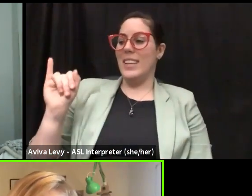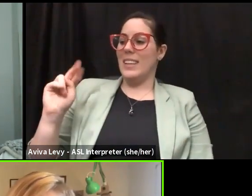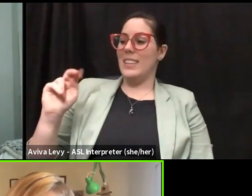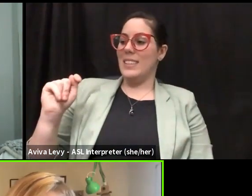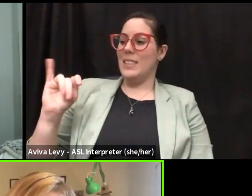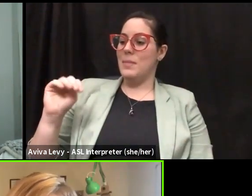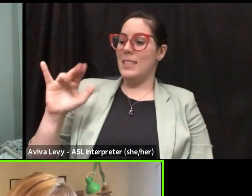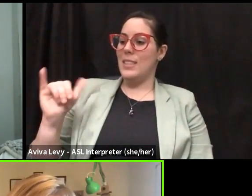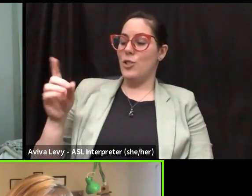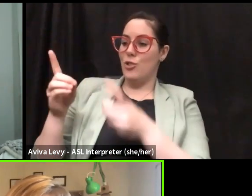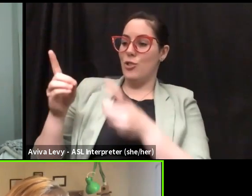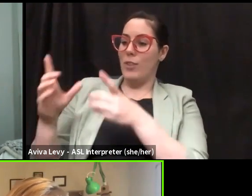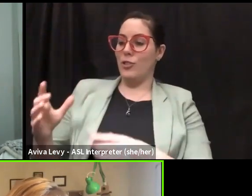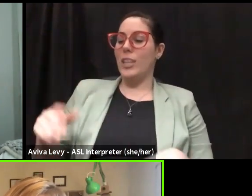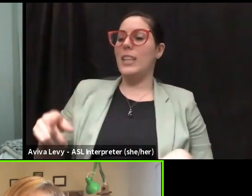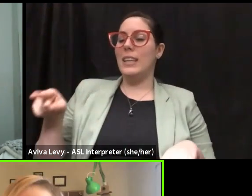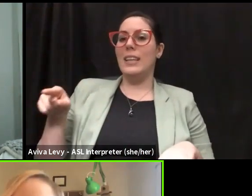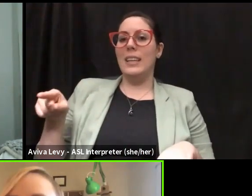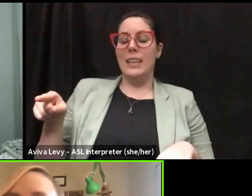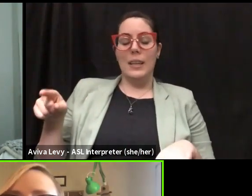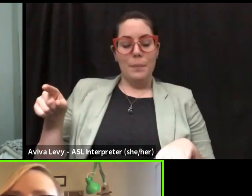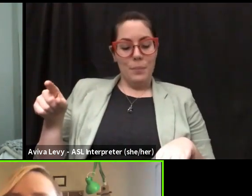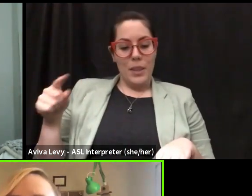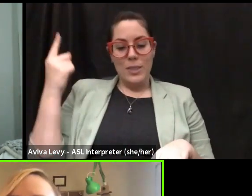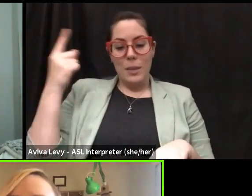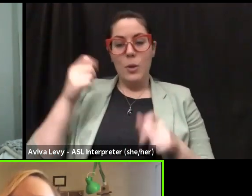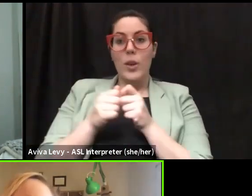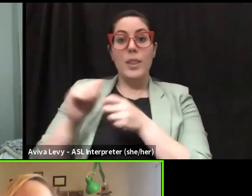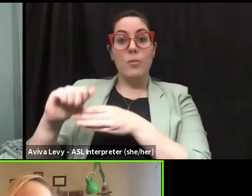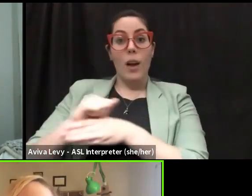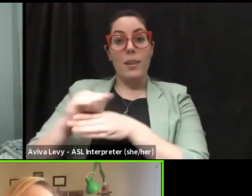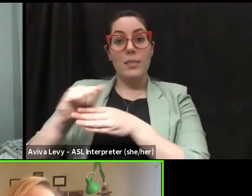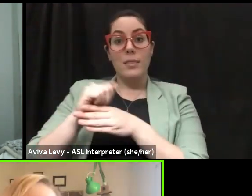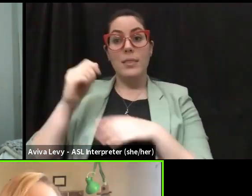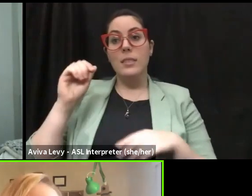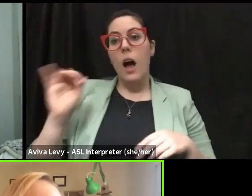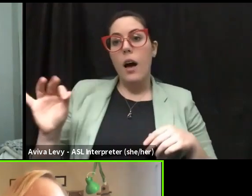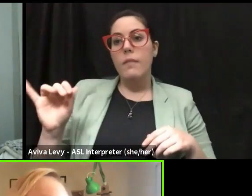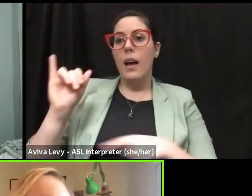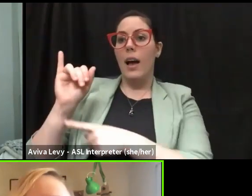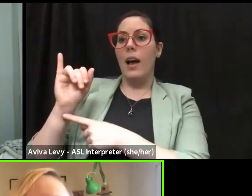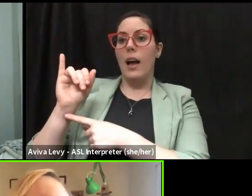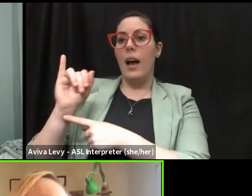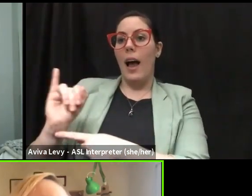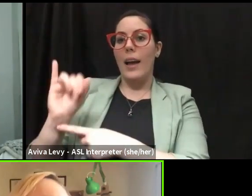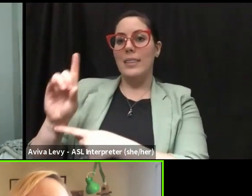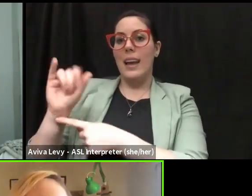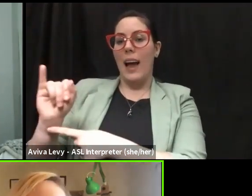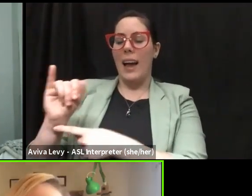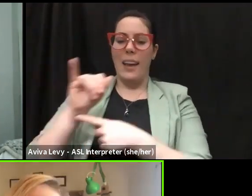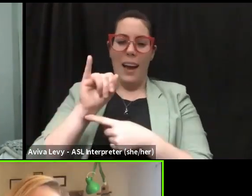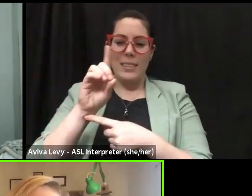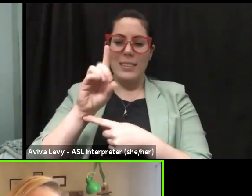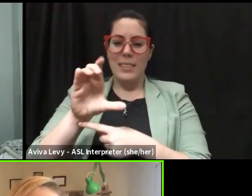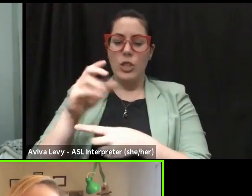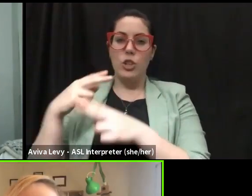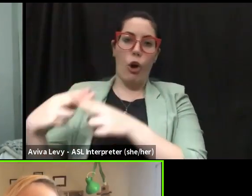years before that, is the practices of IDI, IDC calls it closure, TIE calls